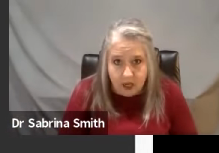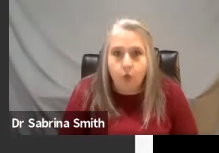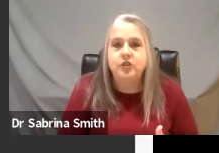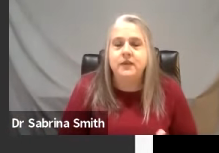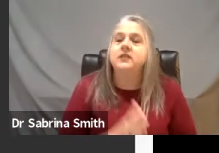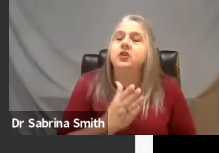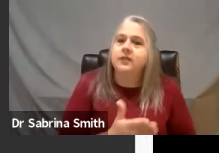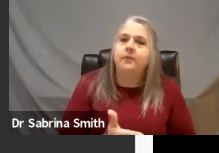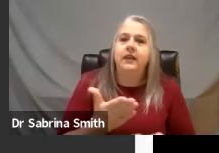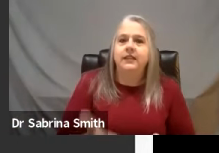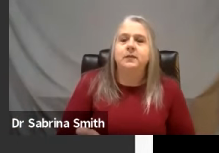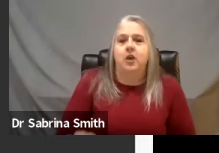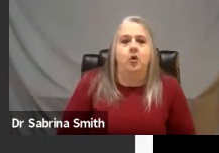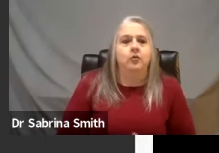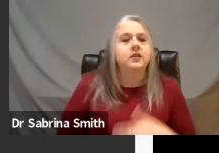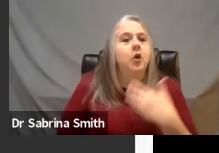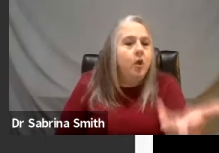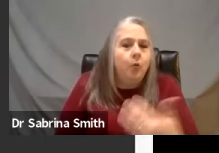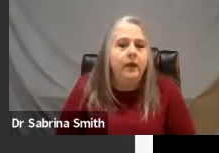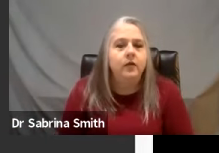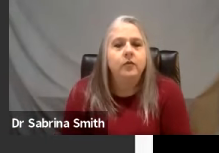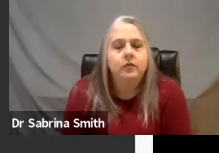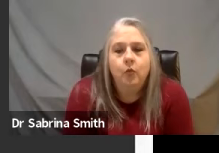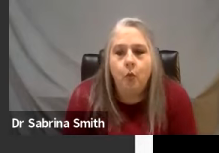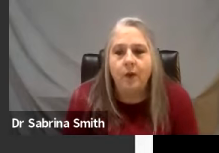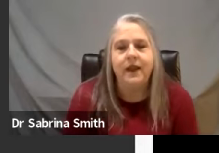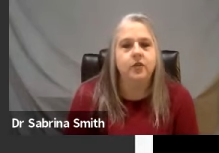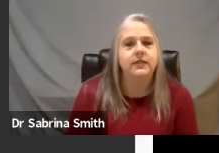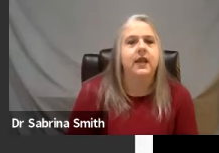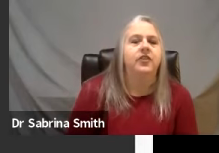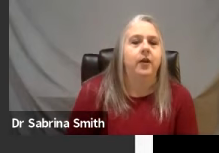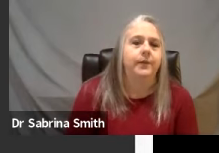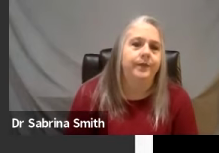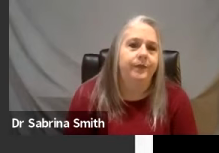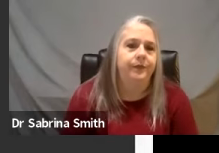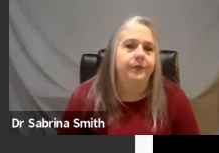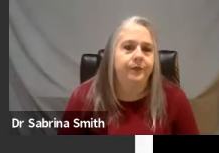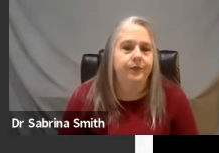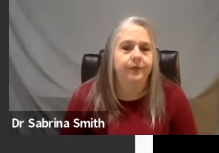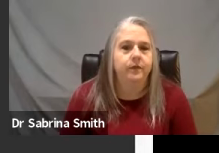emerging, which means there's some that need to be honed. So what might you see out there?